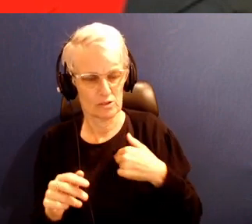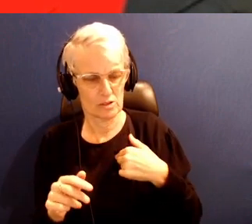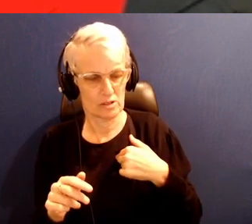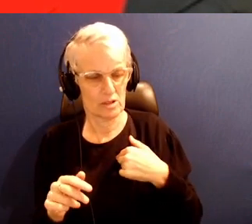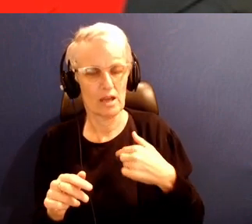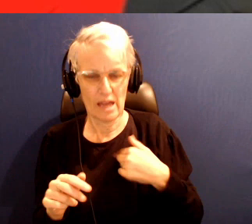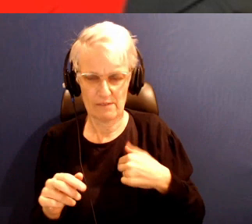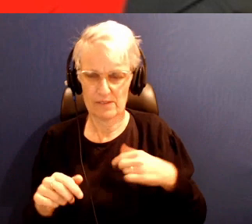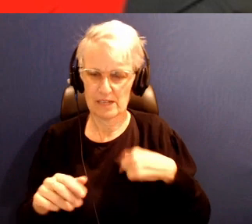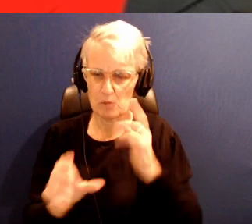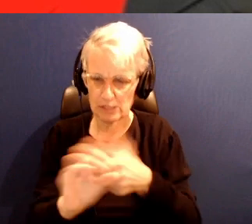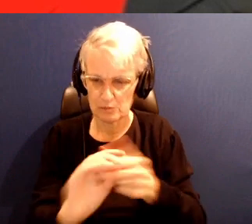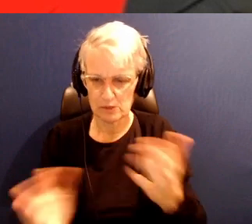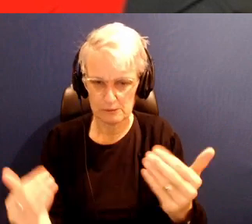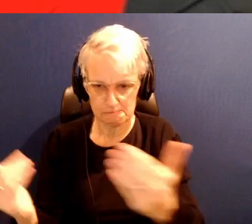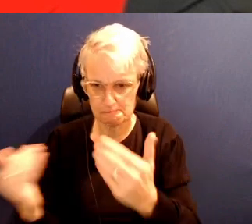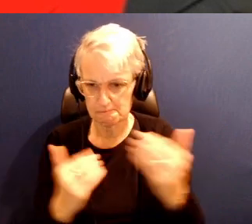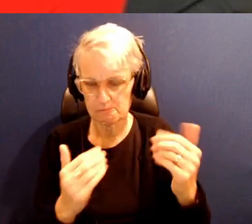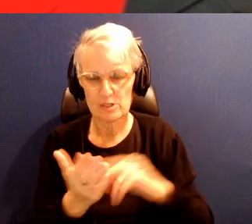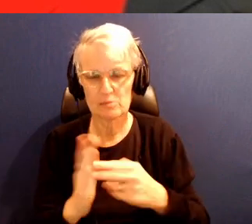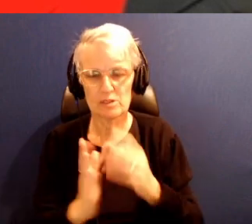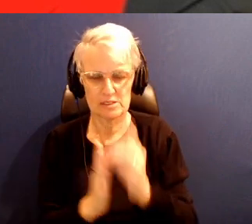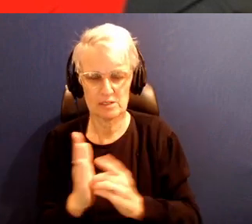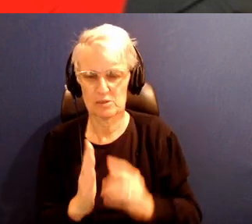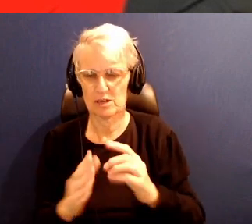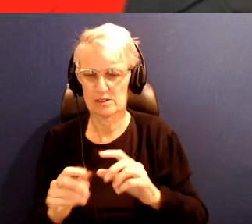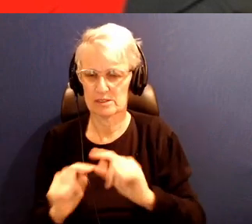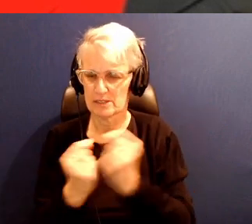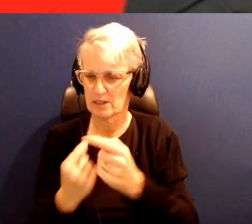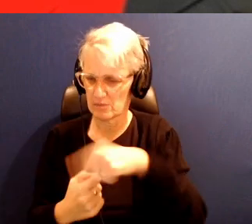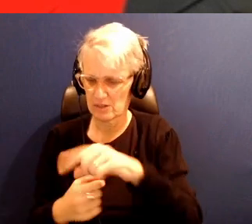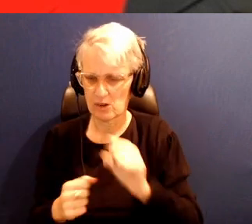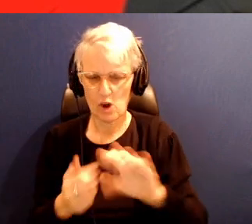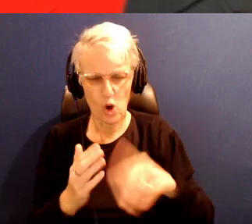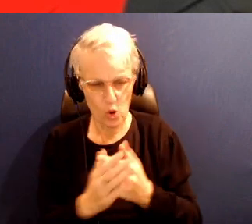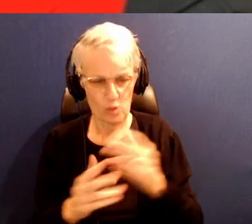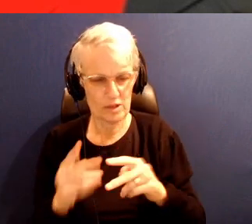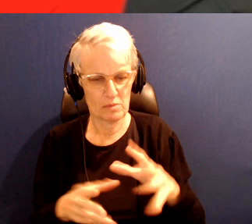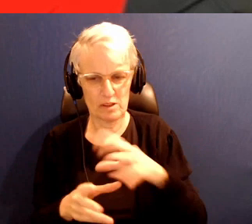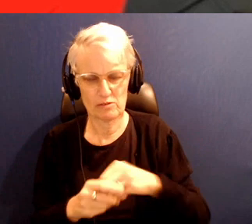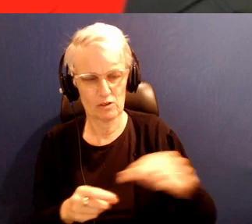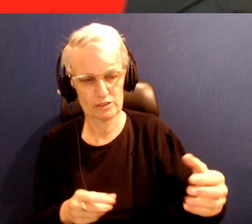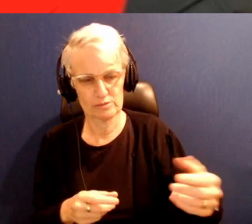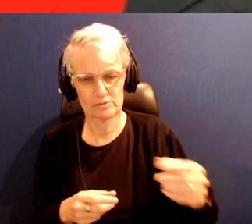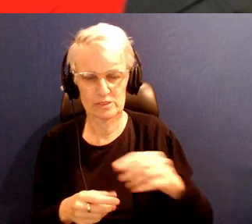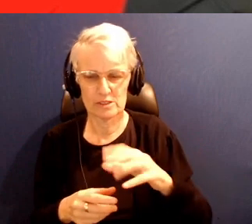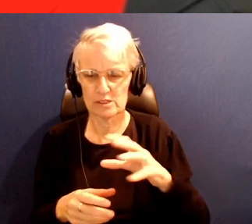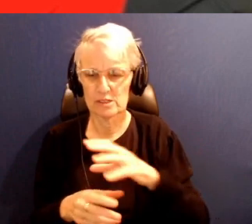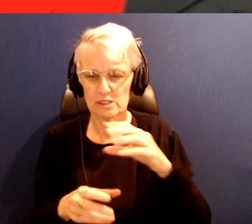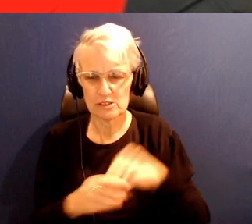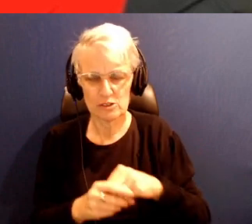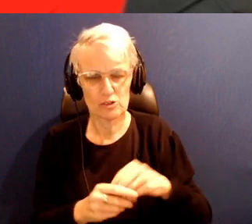Adopting a participatory approach means that the design team should ensure that all key stakeholders,